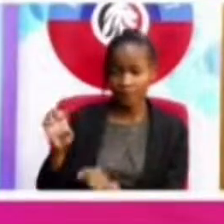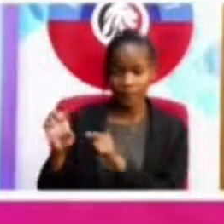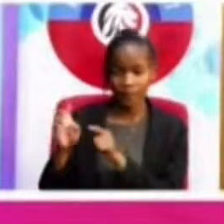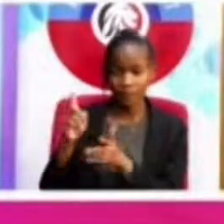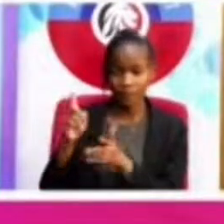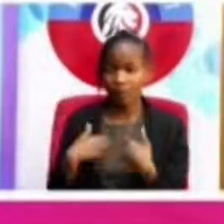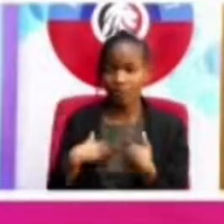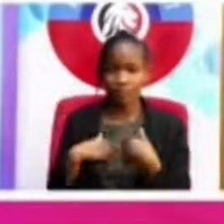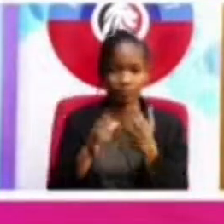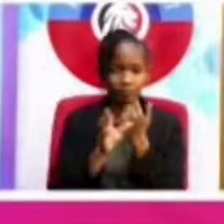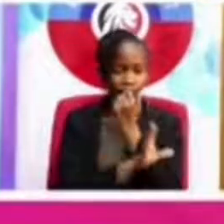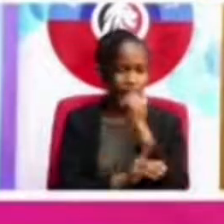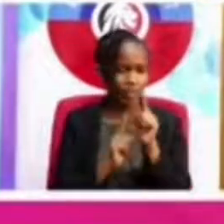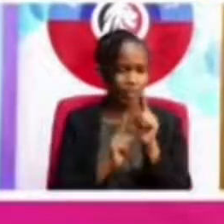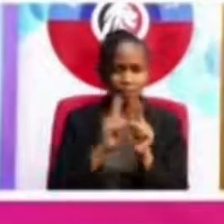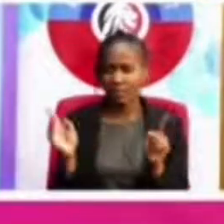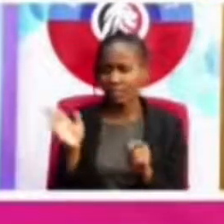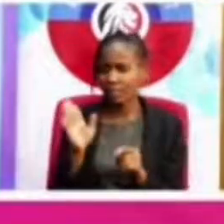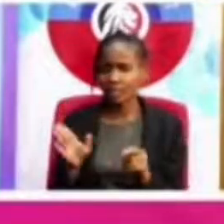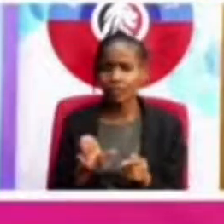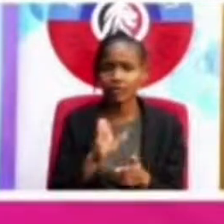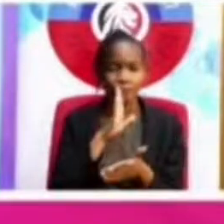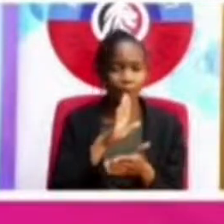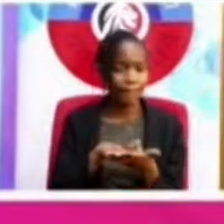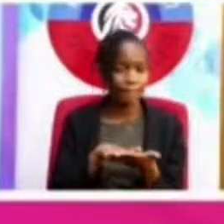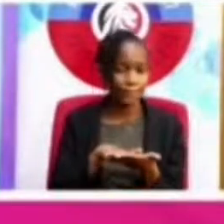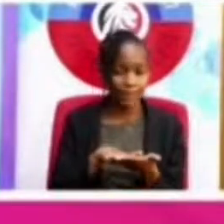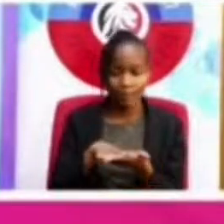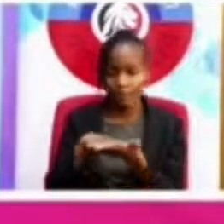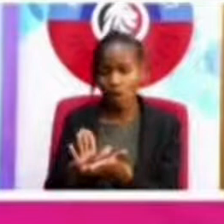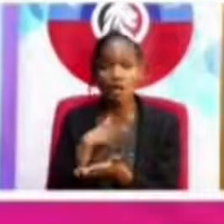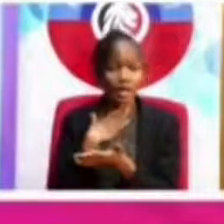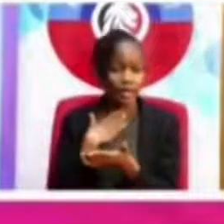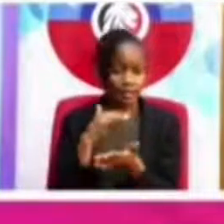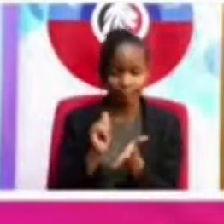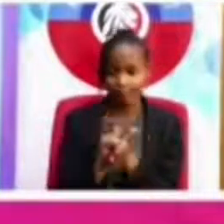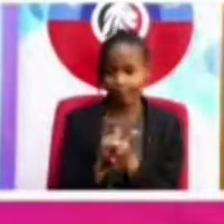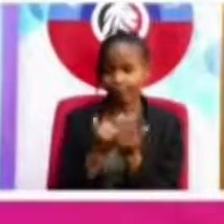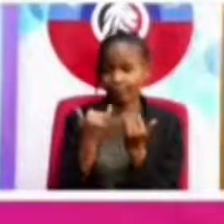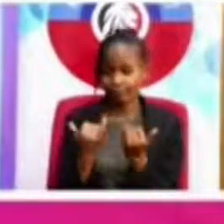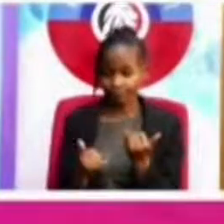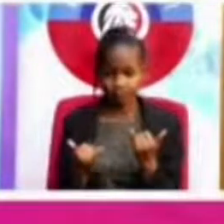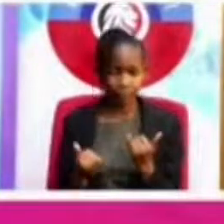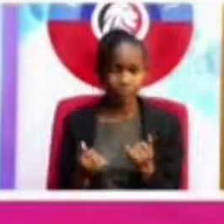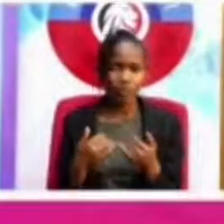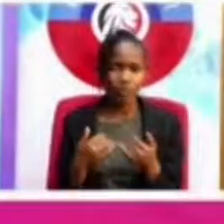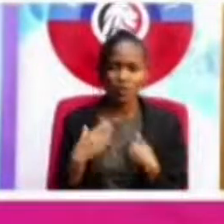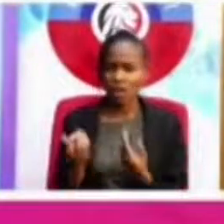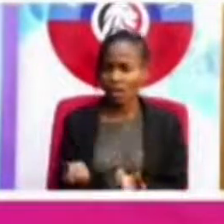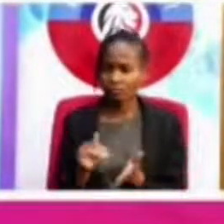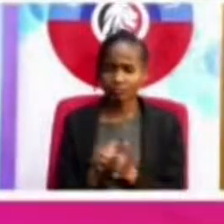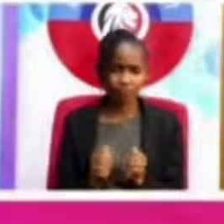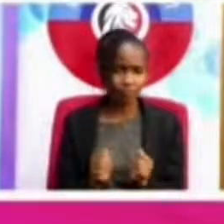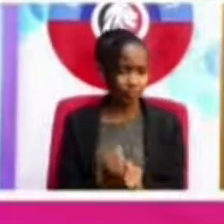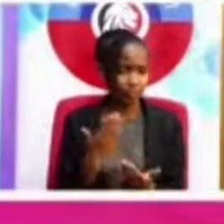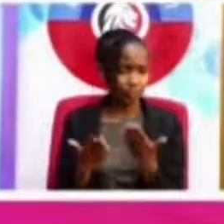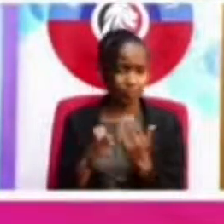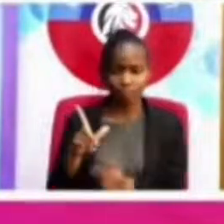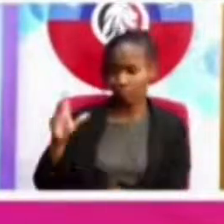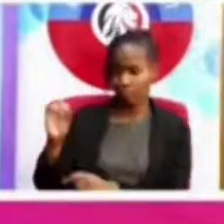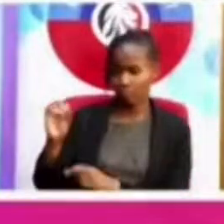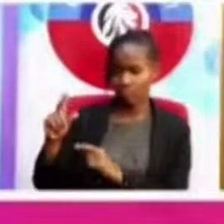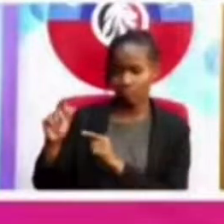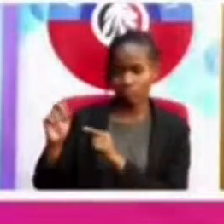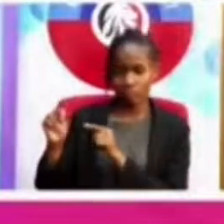has it been more urgent than it is now. And there's a lot that's happening there. Perhaps Mr. Logan would have something to say